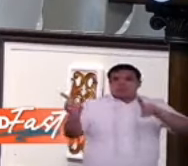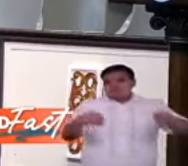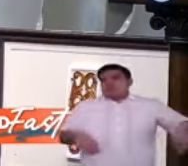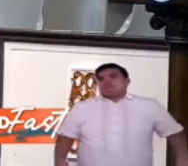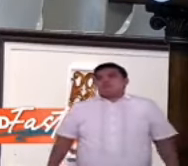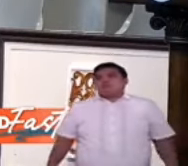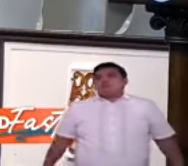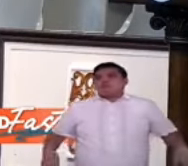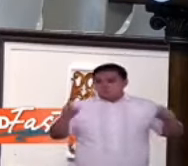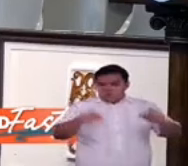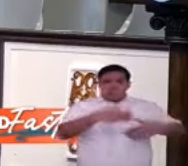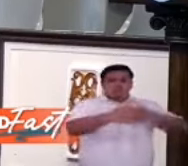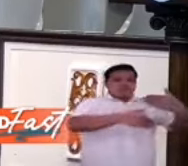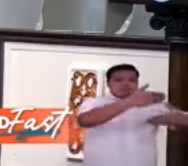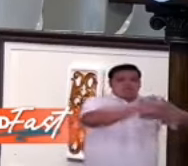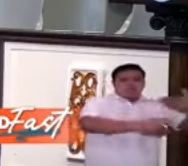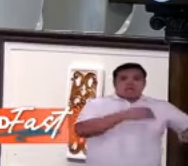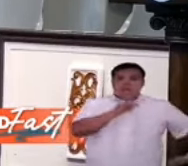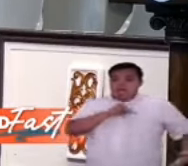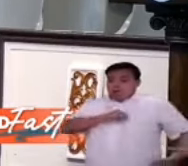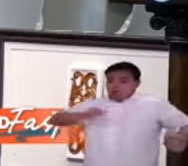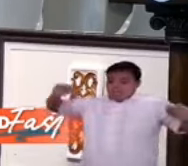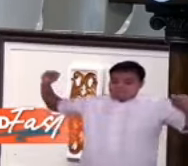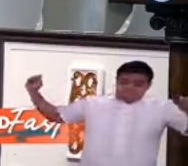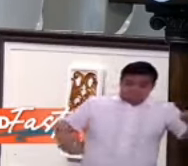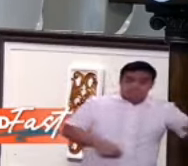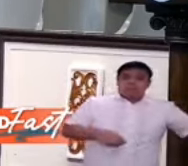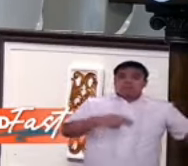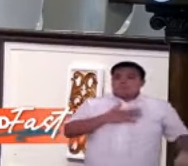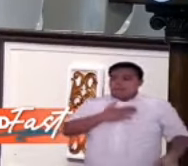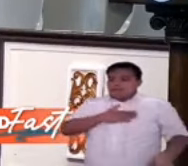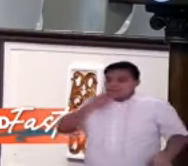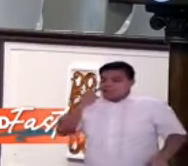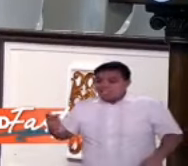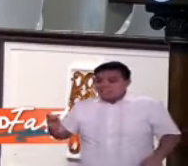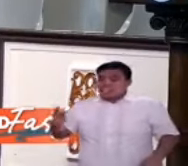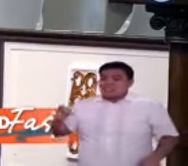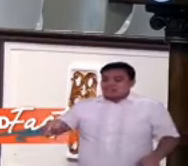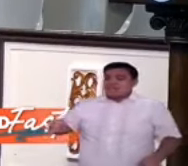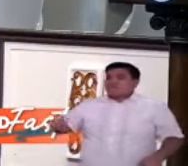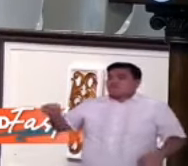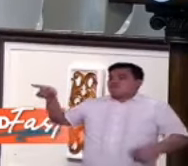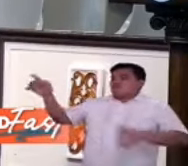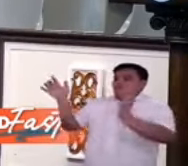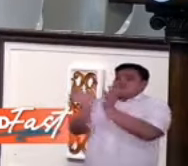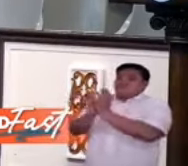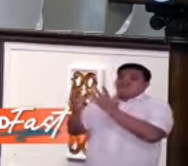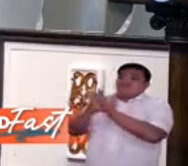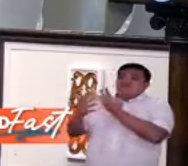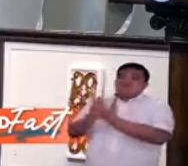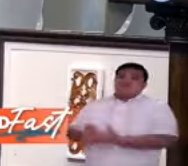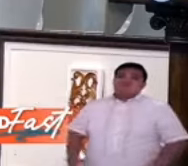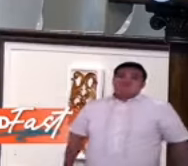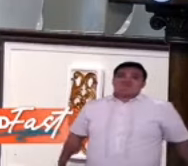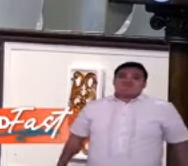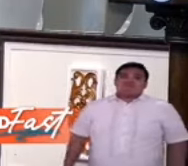need to be consistent. I would rather spank my child rather than see my child in the prison house.